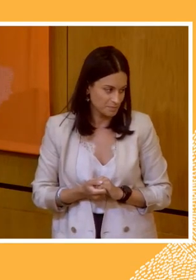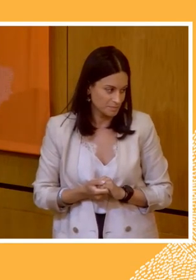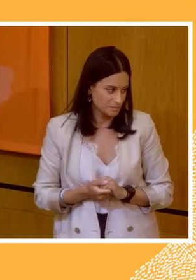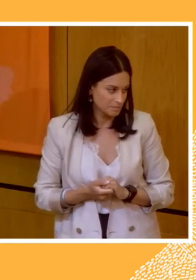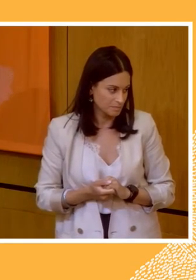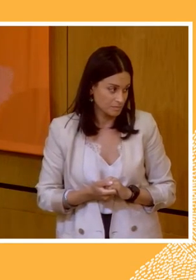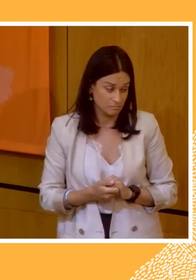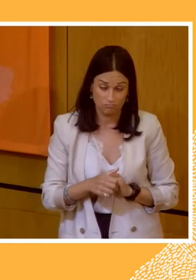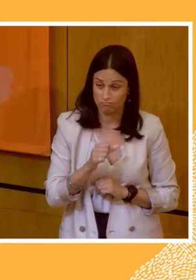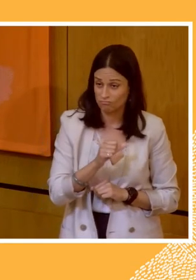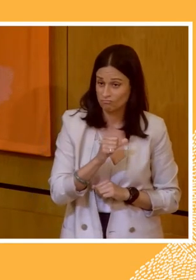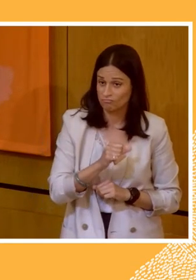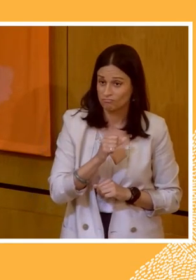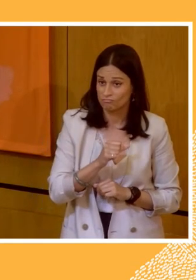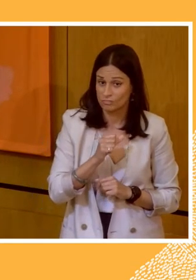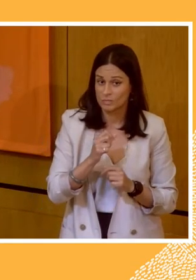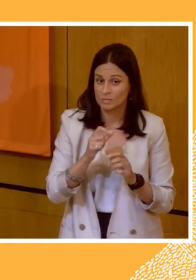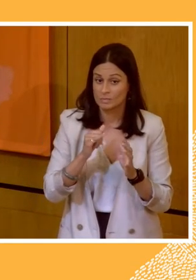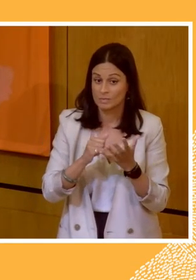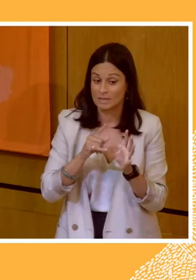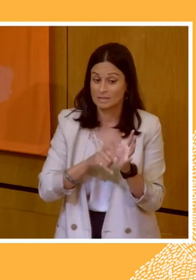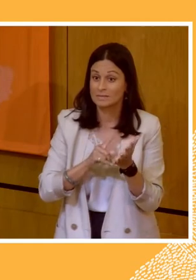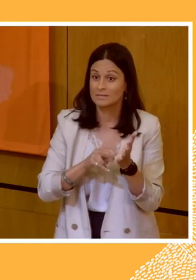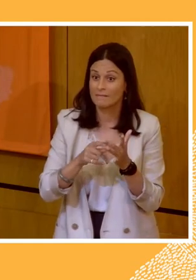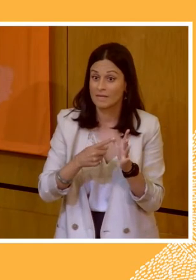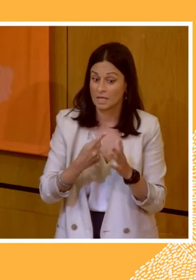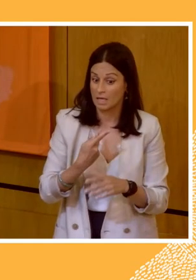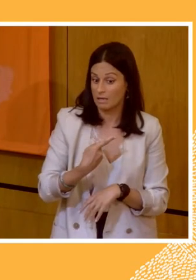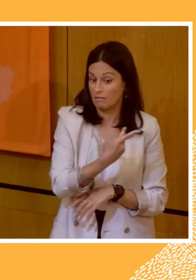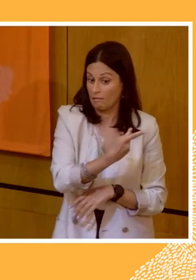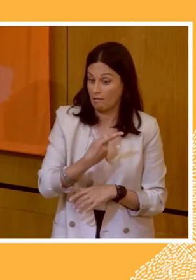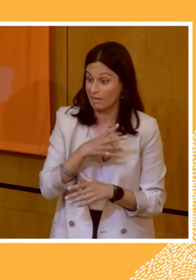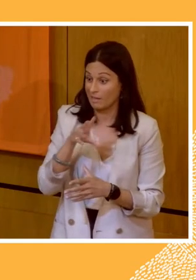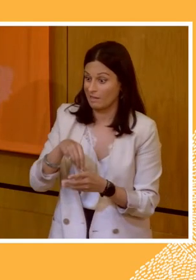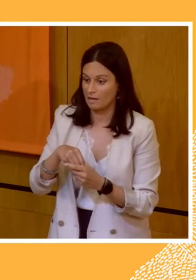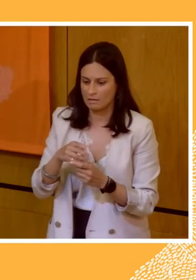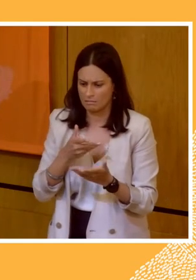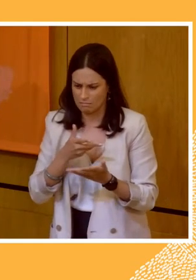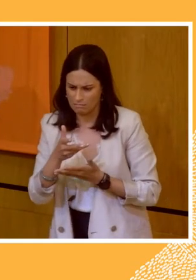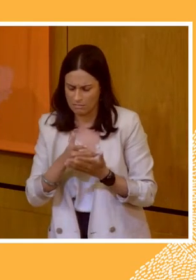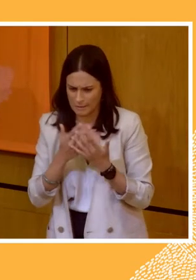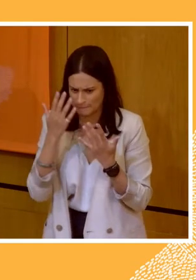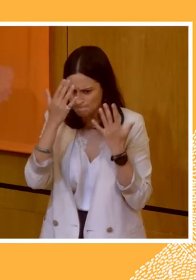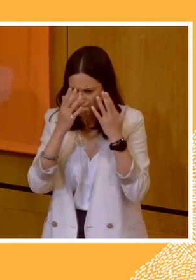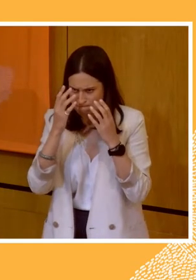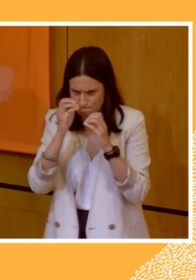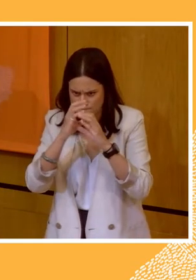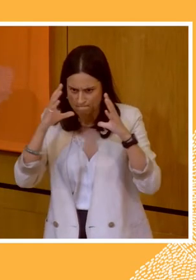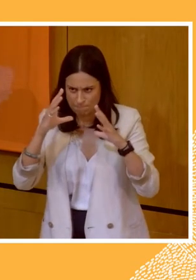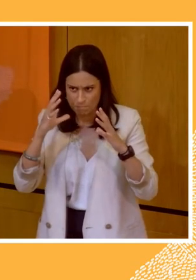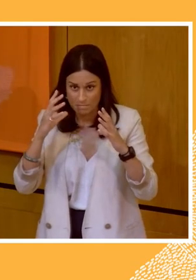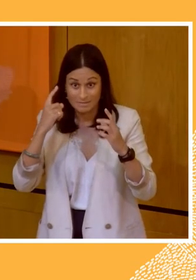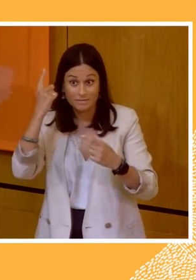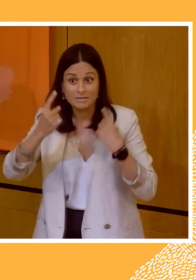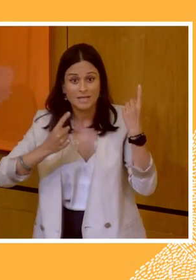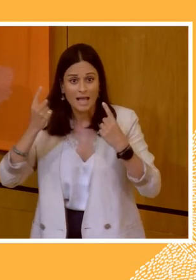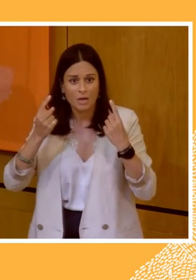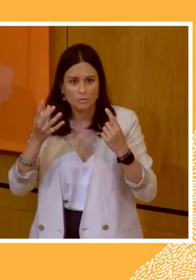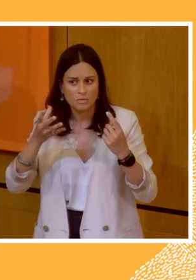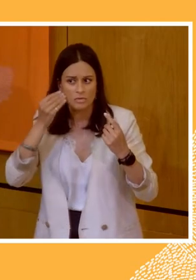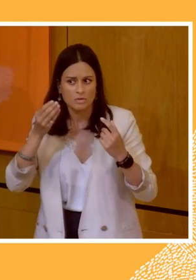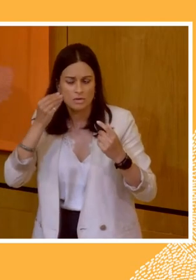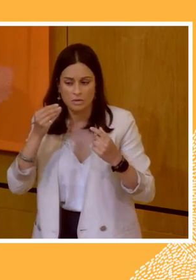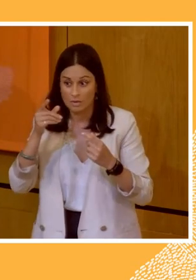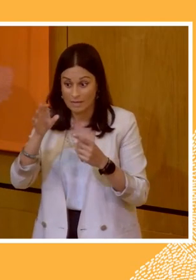And yeah, it was Sylvia and I, when we were there, we had a conversation which was about this idea of the sounds that